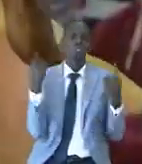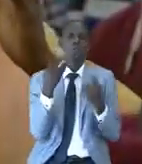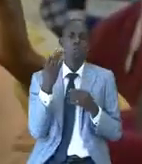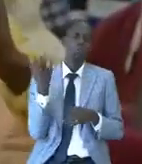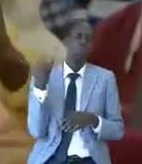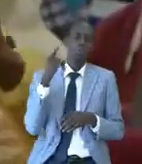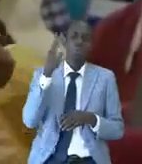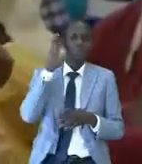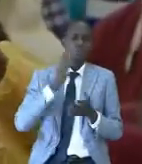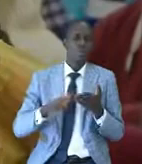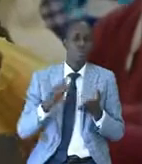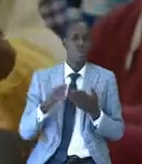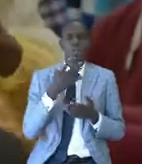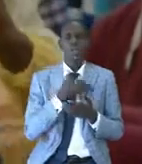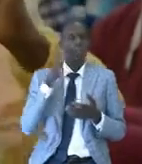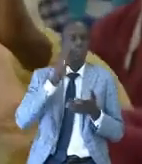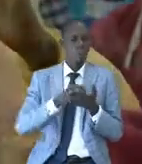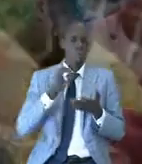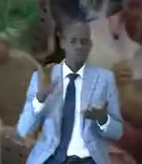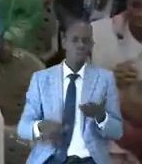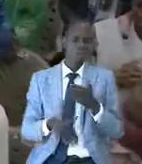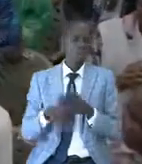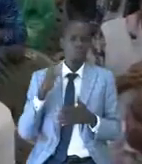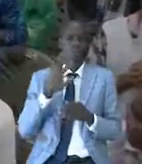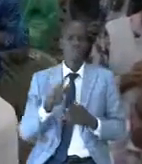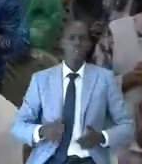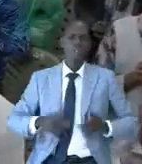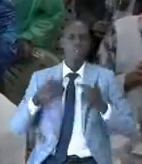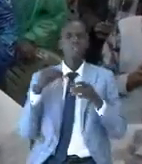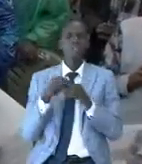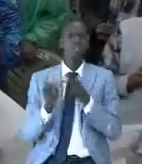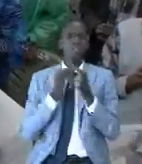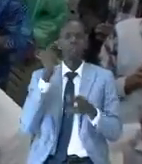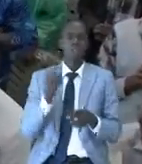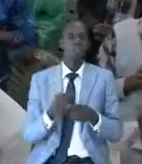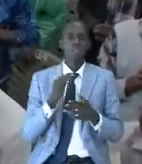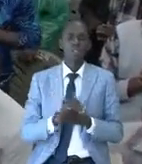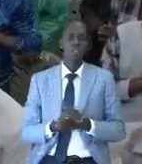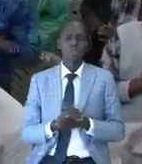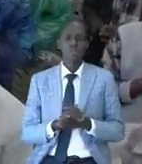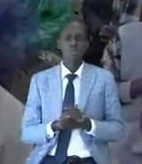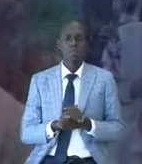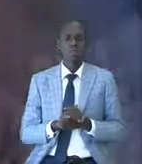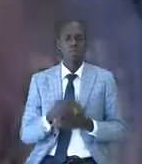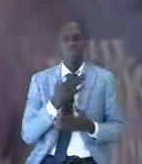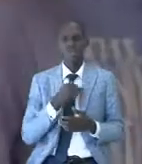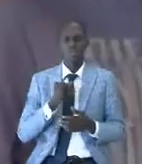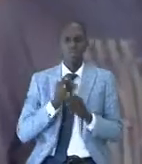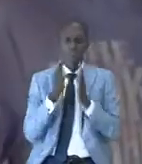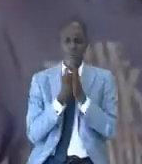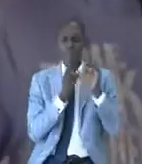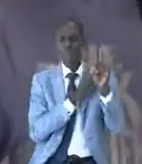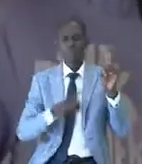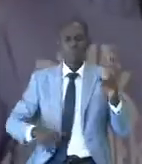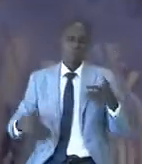you forgive and erase and blot out of their lives in Jesus' name. And I pray, Lord,